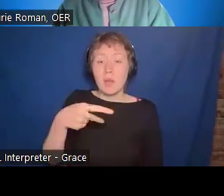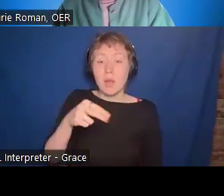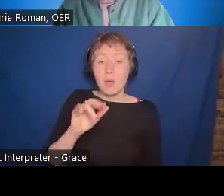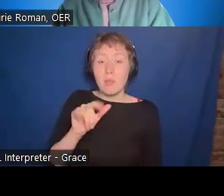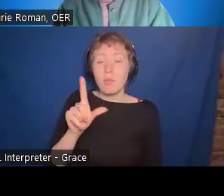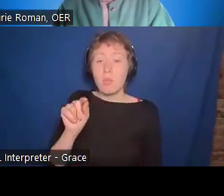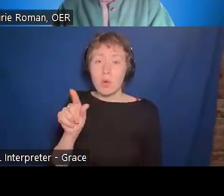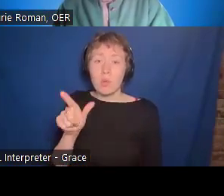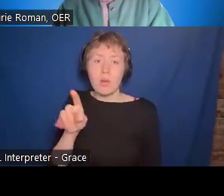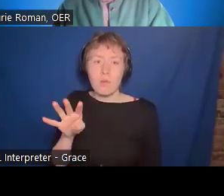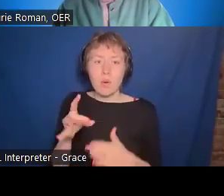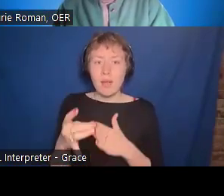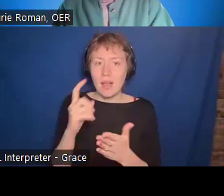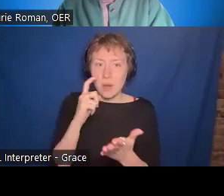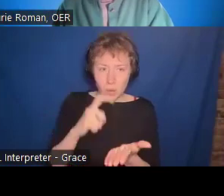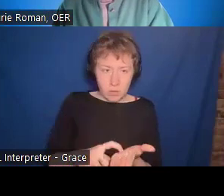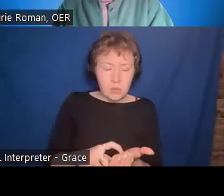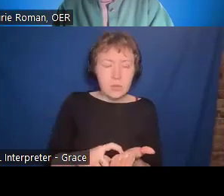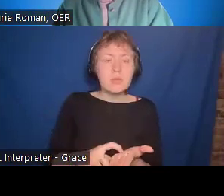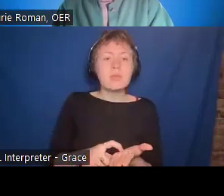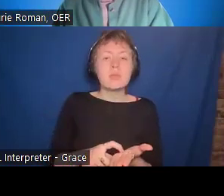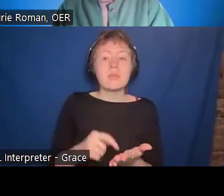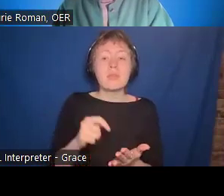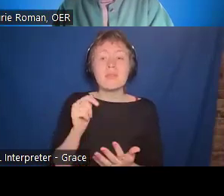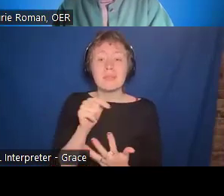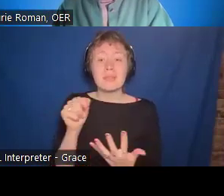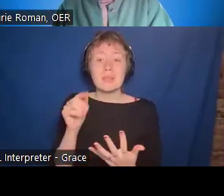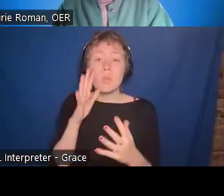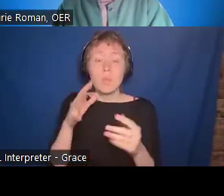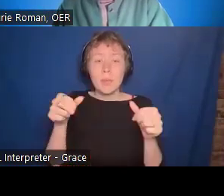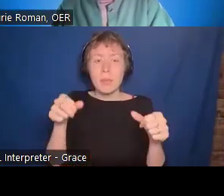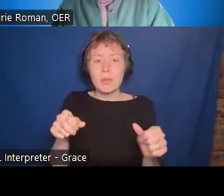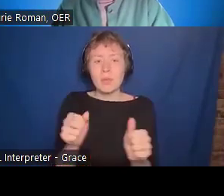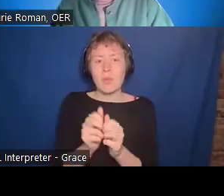talked about. These will be posted without form